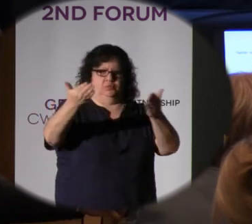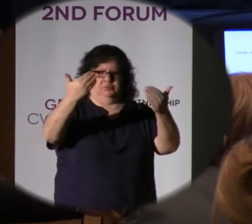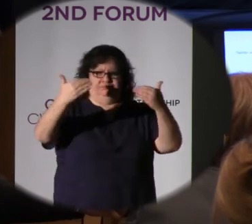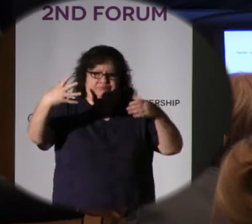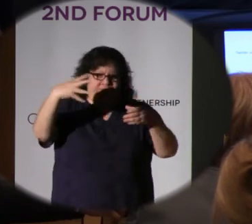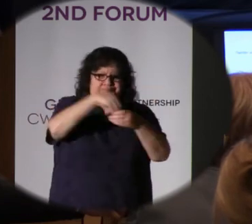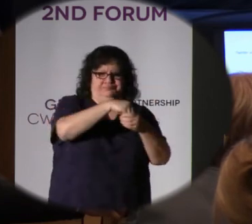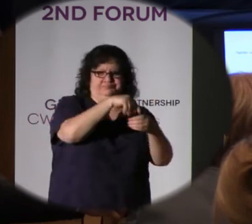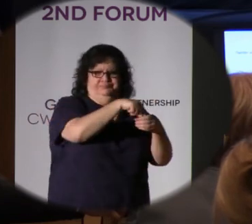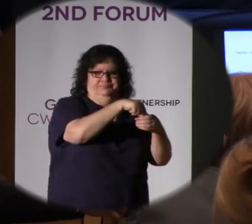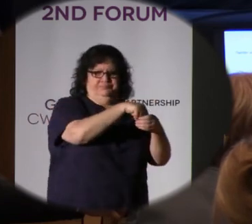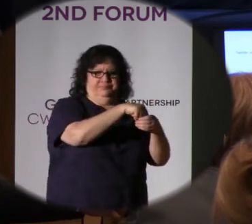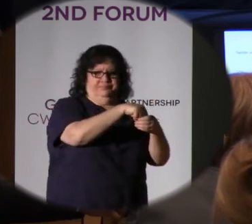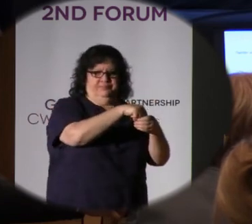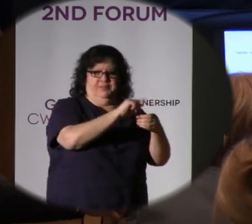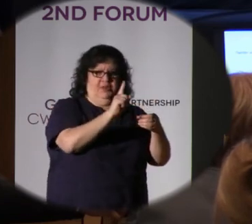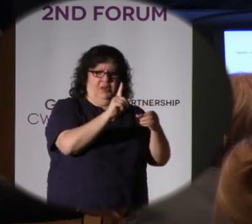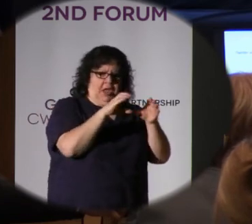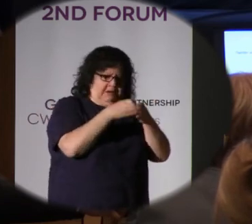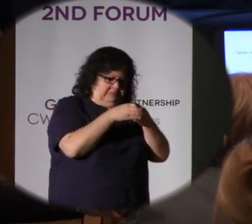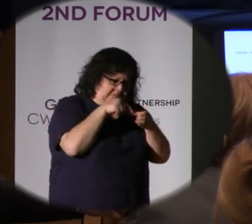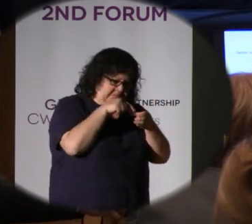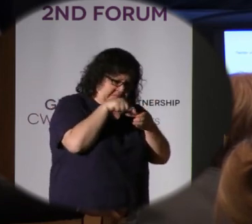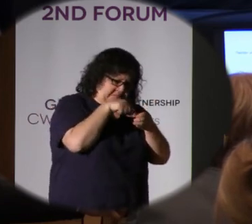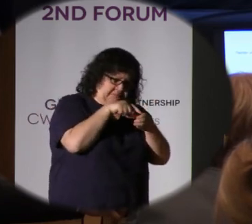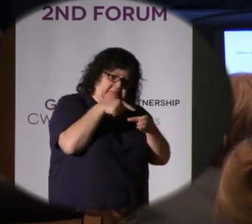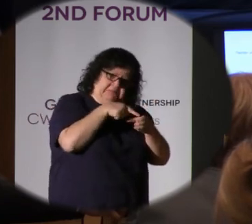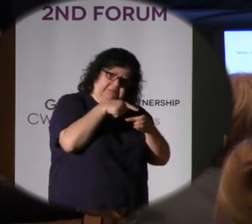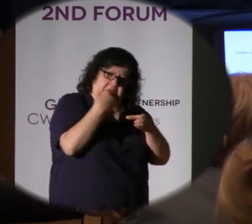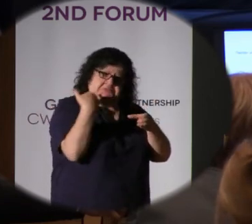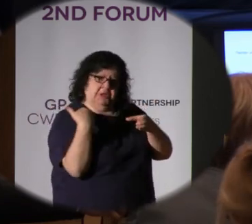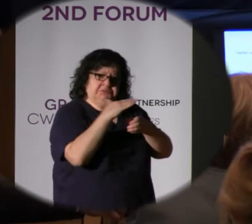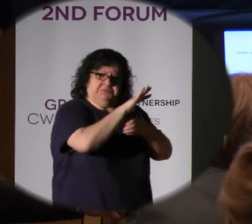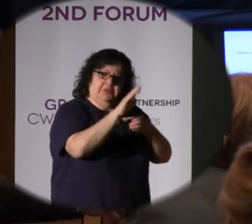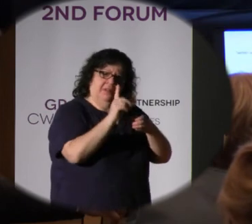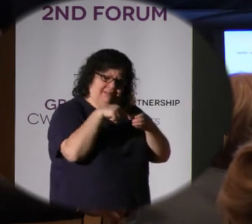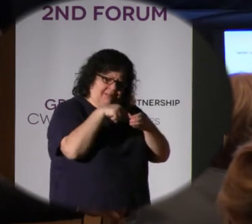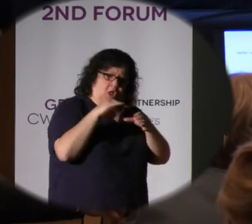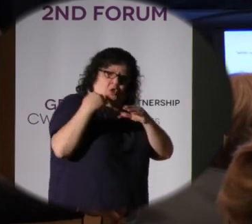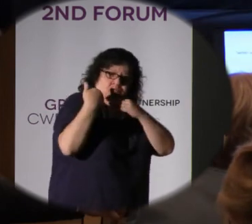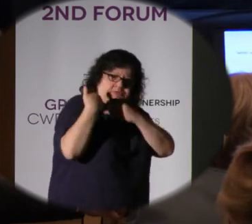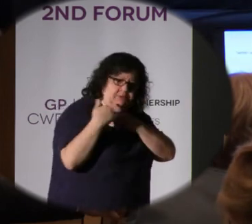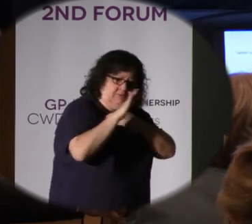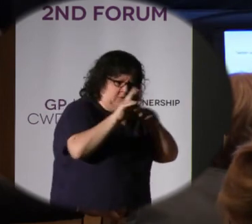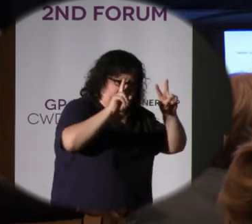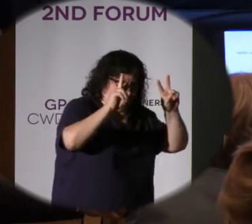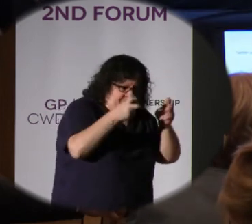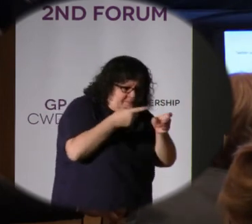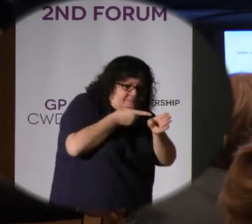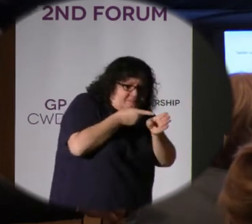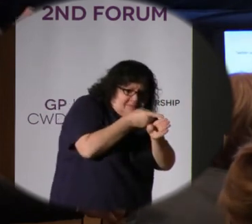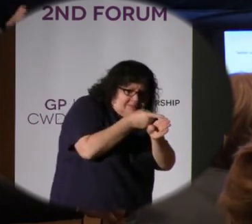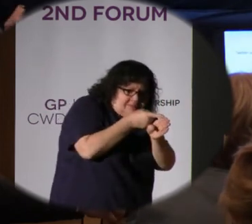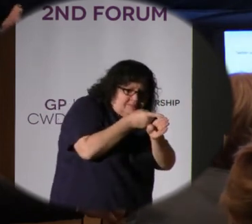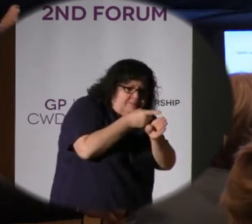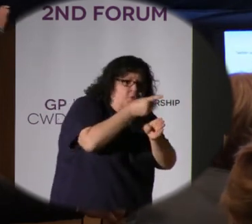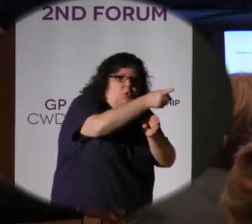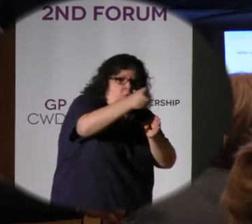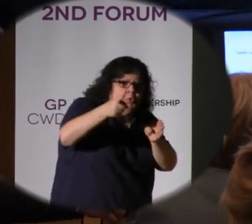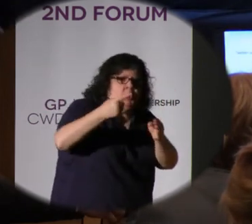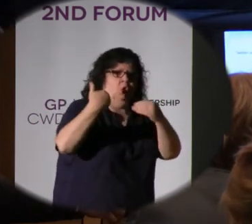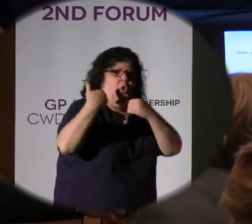microphone because that's a very broad question to everybody here. It's very important to keep always in mind that when we talk